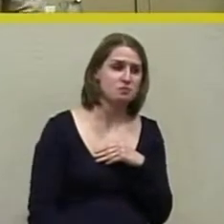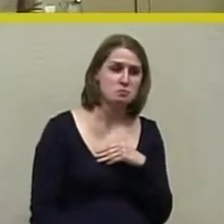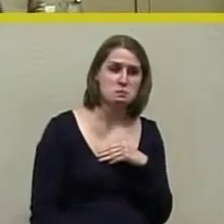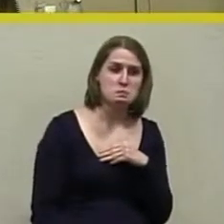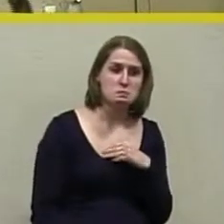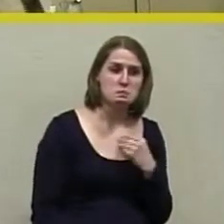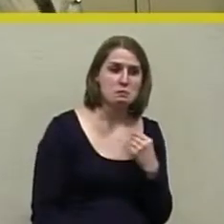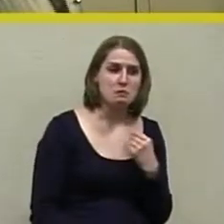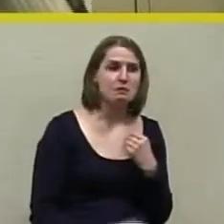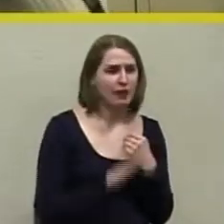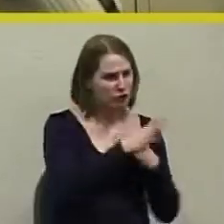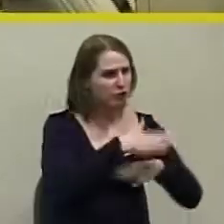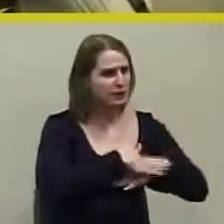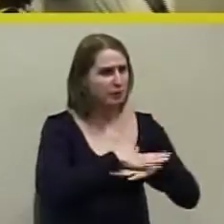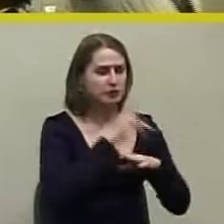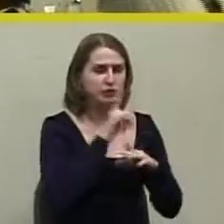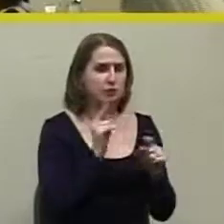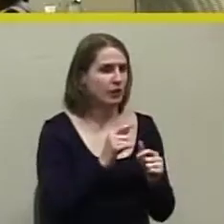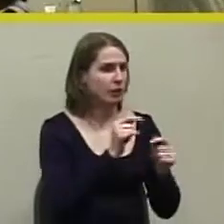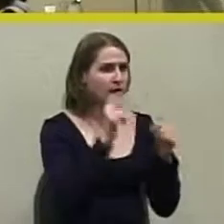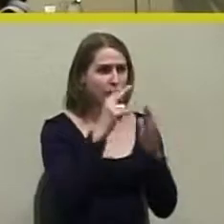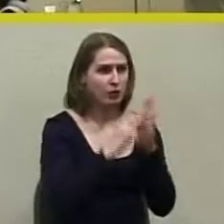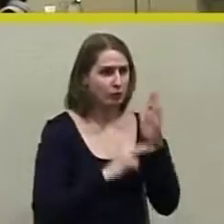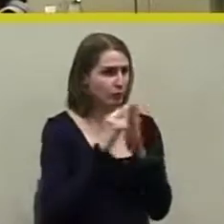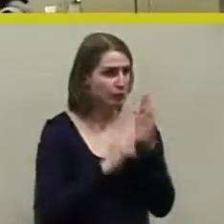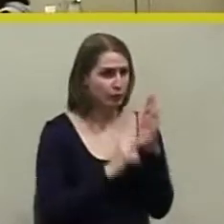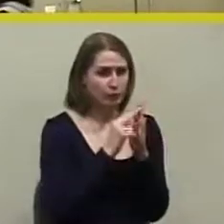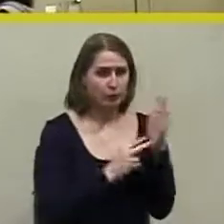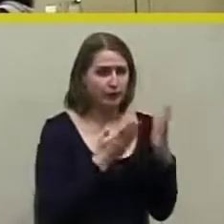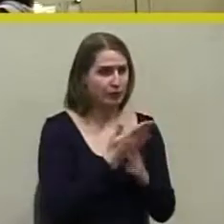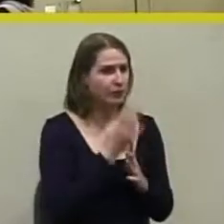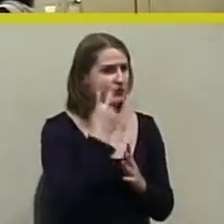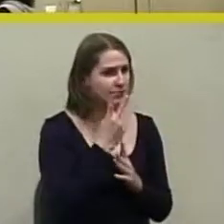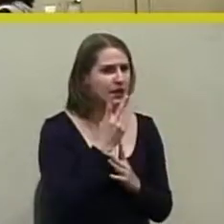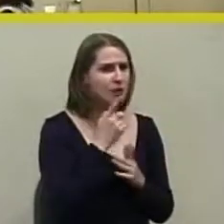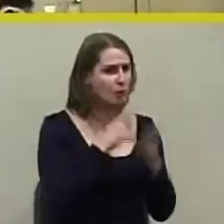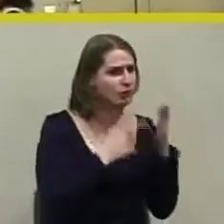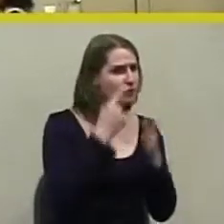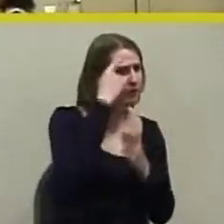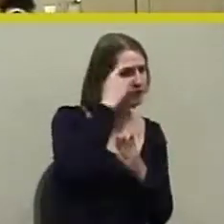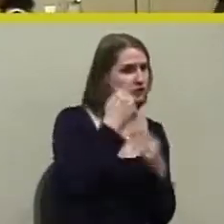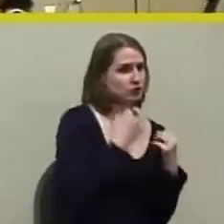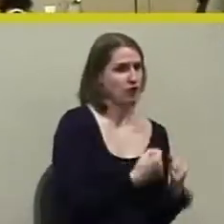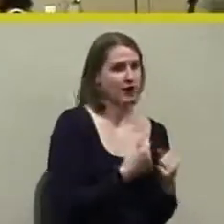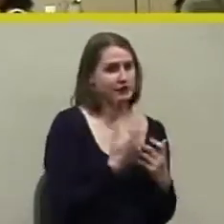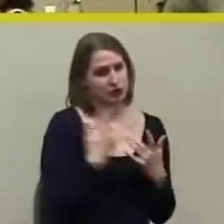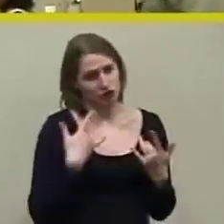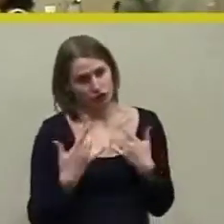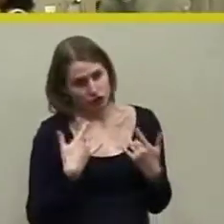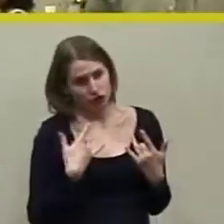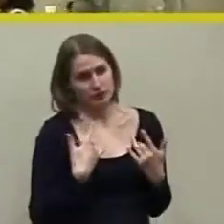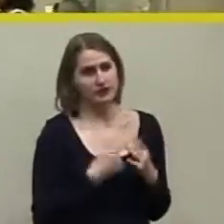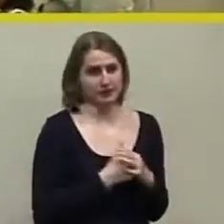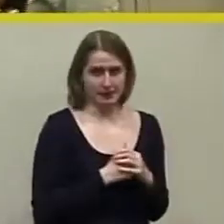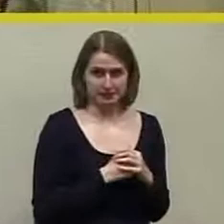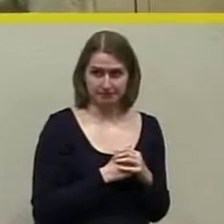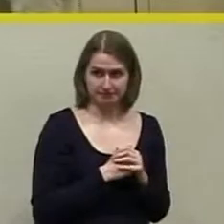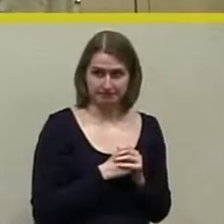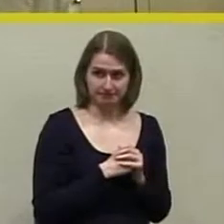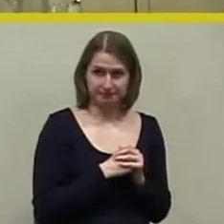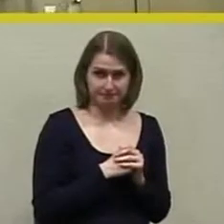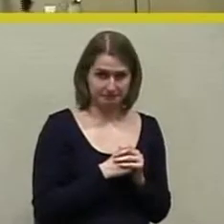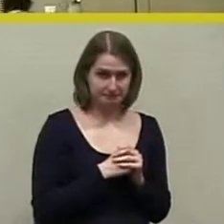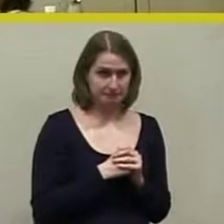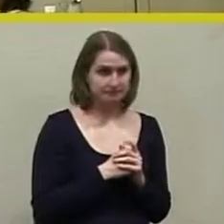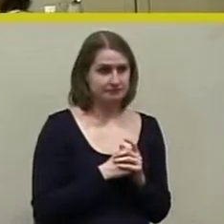At your table, just very, very quickly, run through that one and see what you come up with as far as strengths, concerns, based on the sheet.